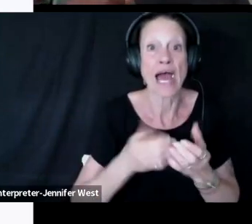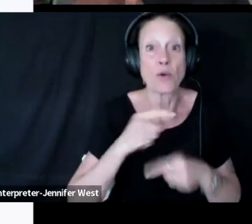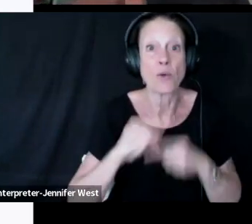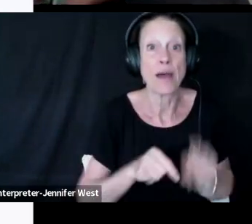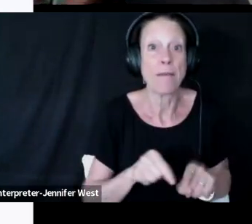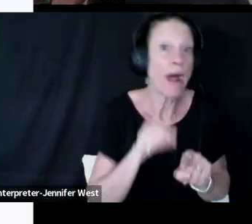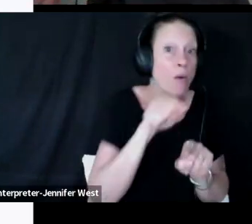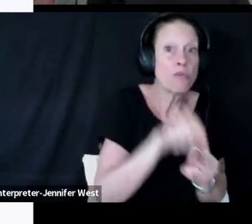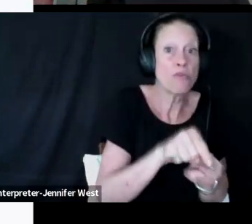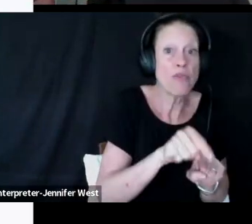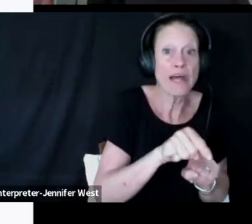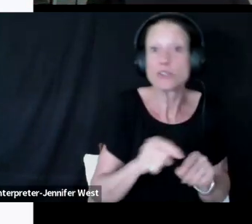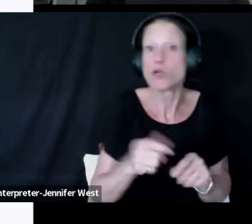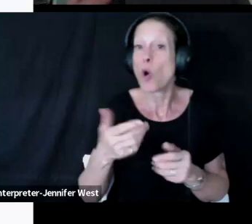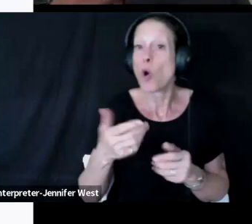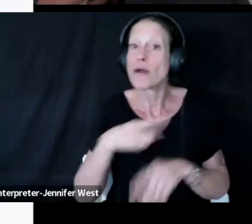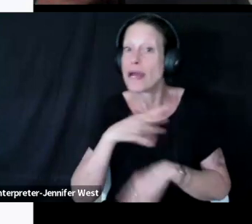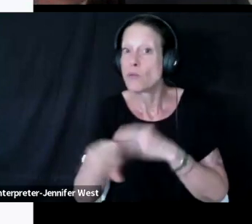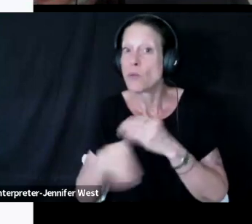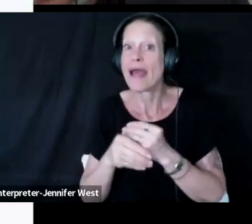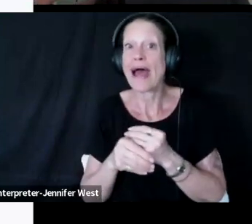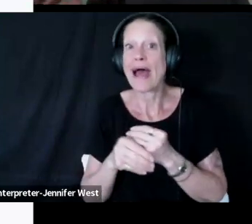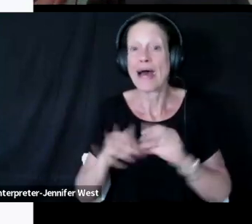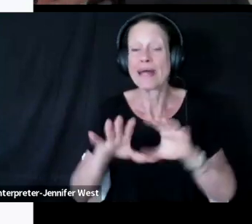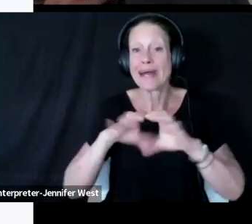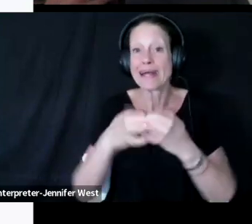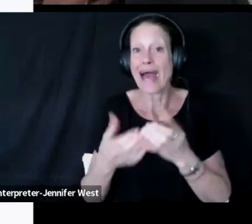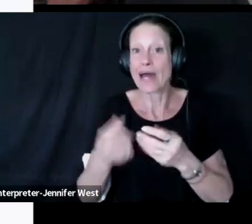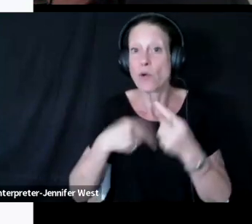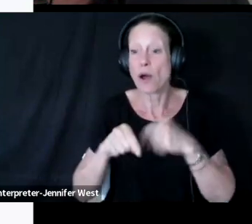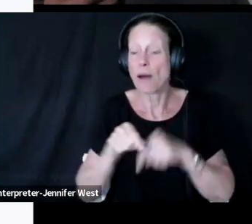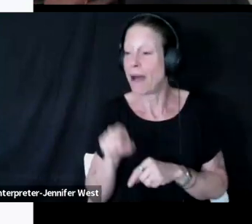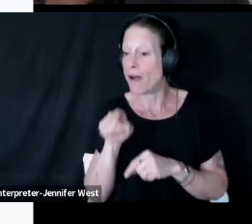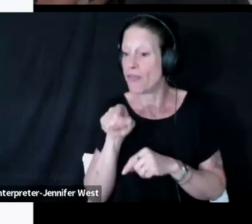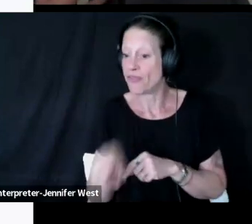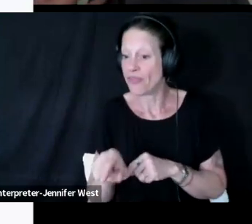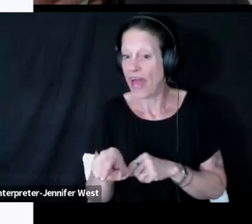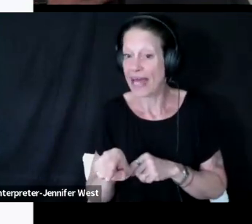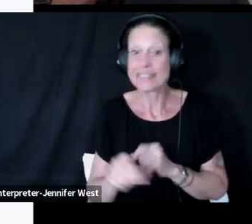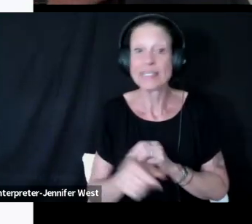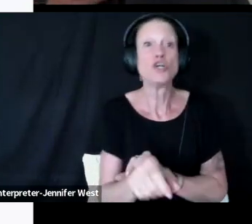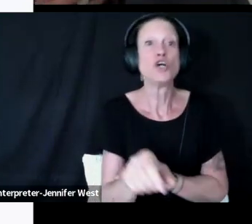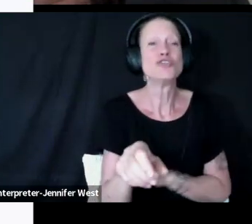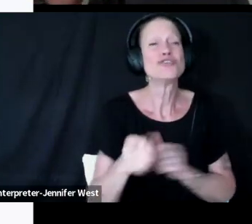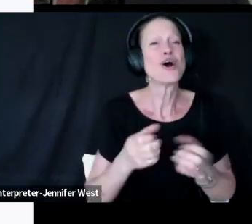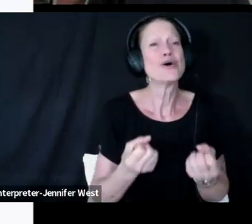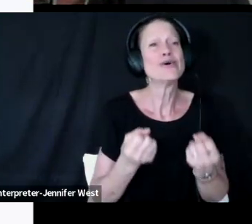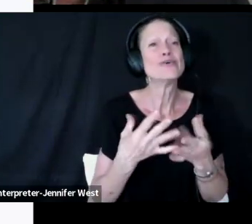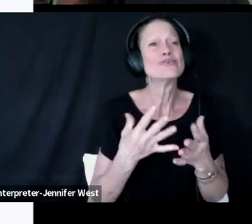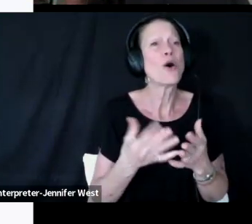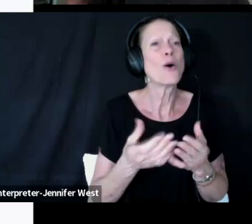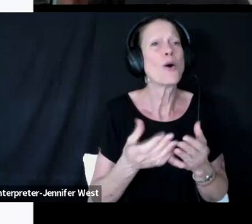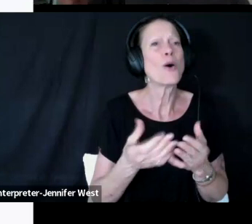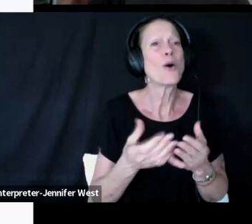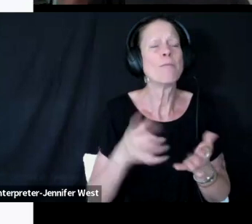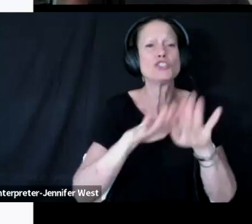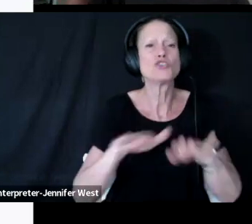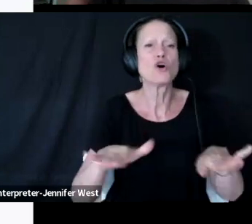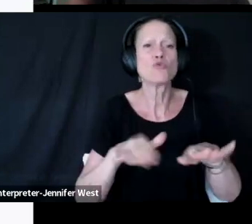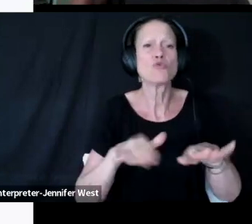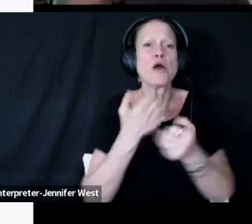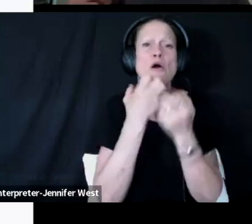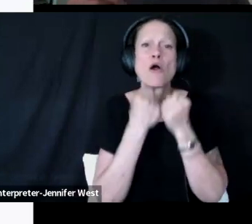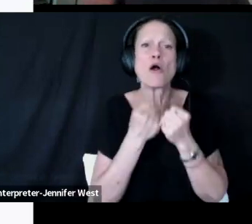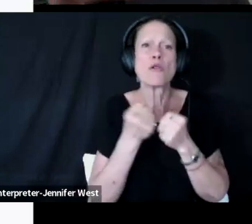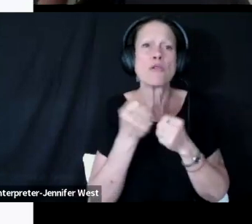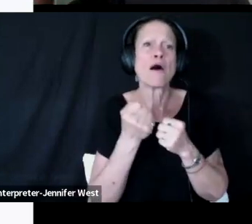have a category about that? And what we realized is there's so many unique needs for everybody so many things that people